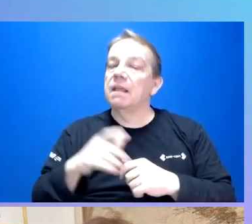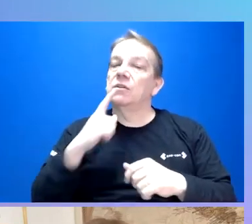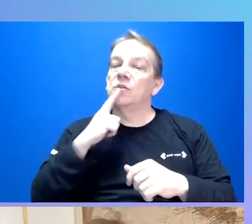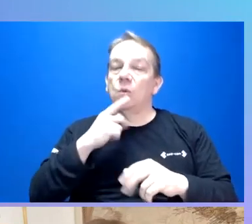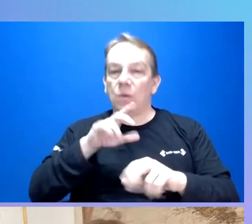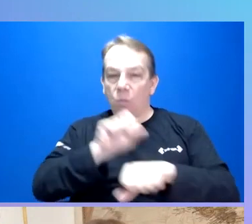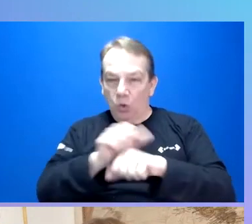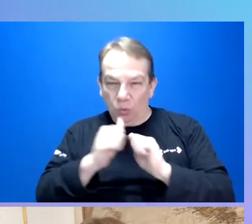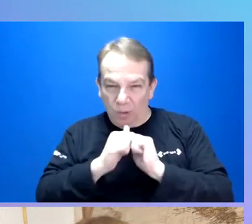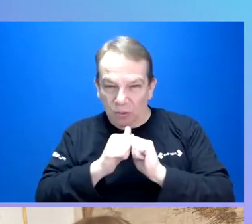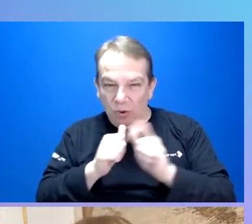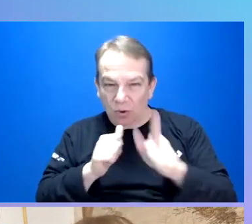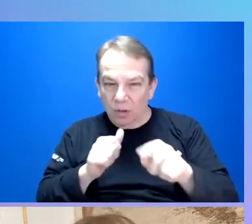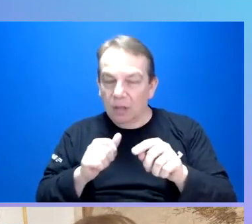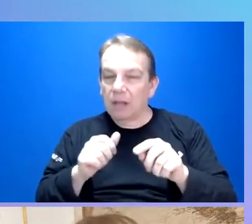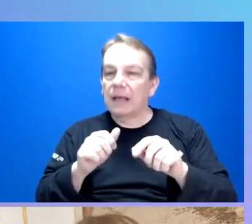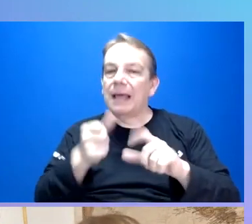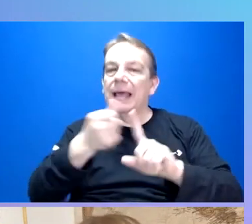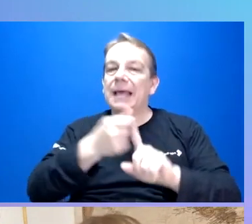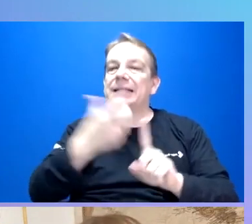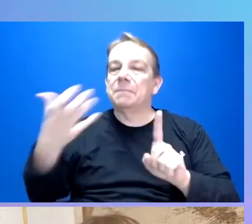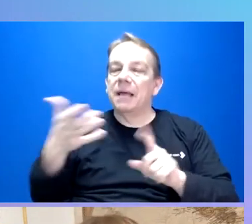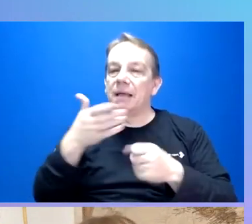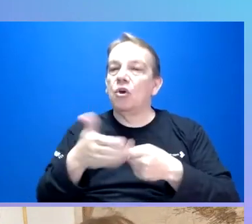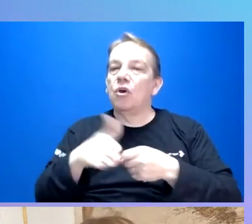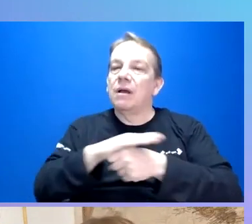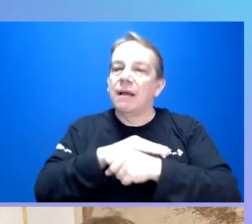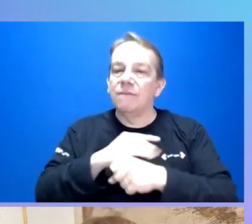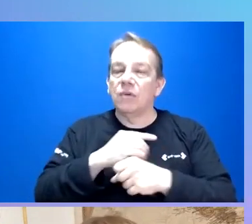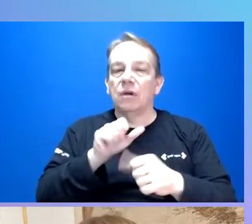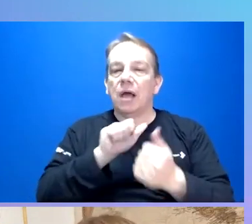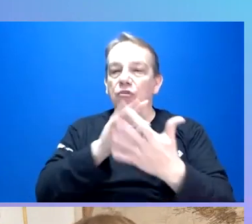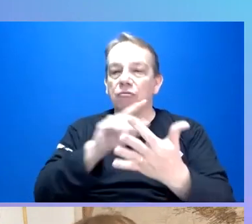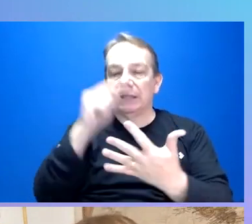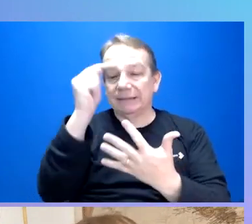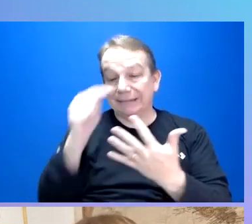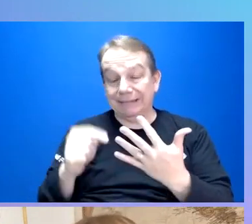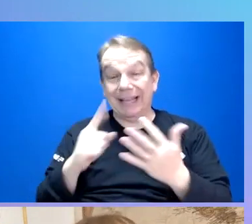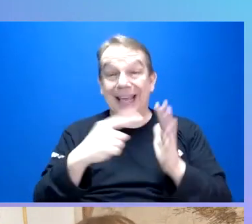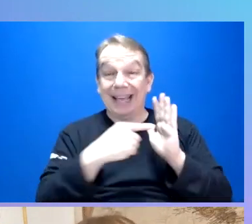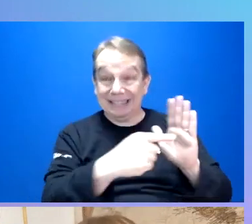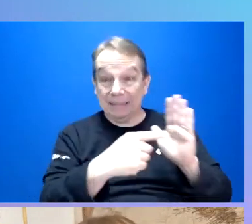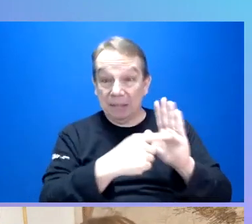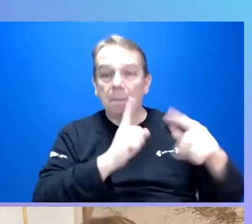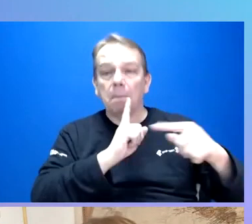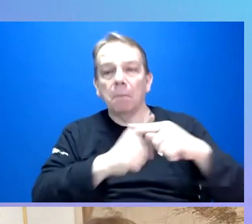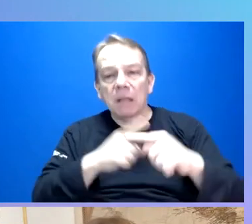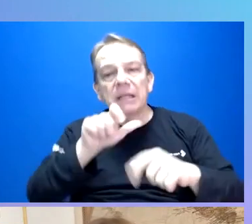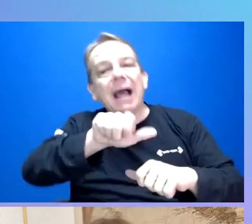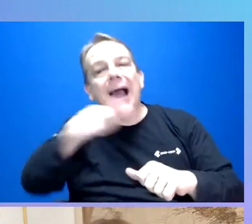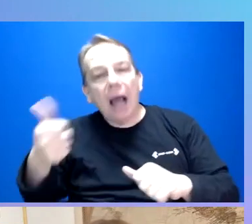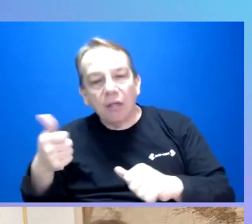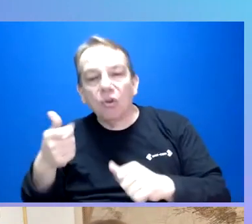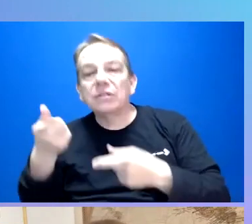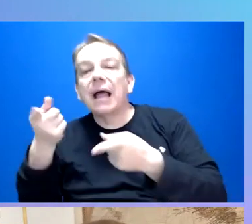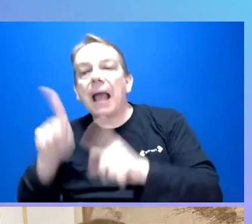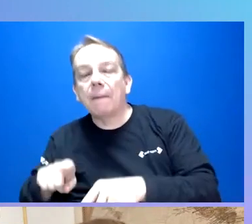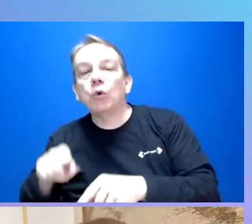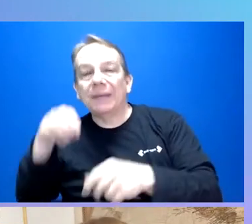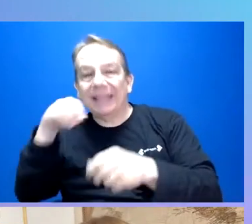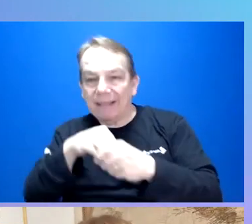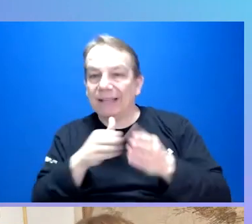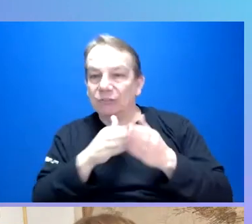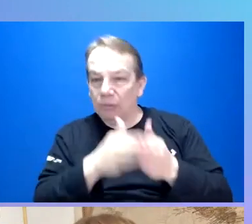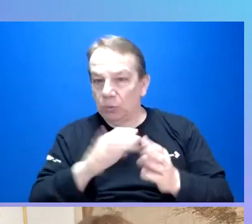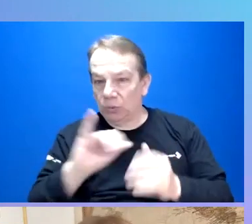museum, and we expanded it to cover this exhibit in addition to the other ones that were already at the Intrepid. So the mobile